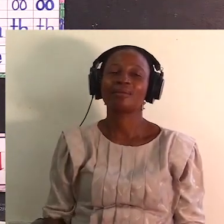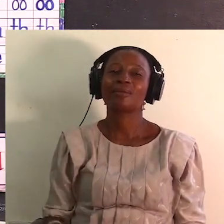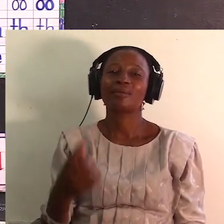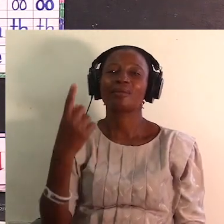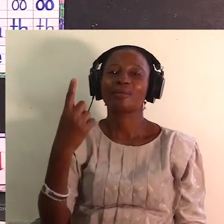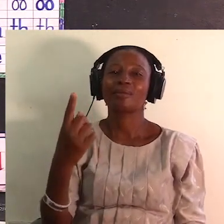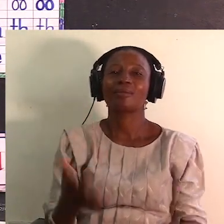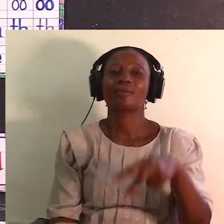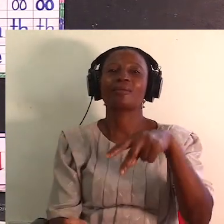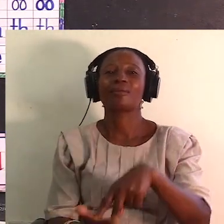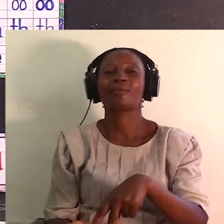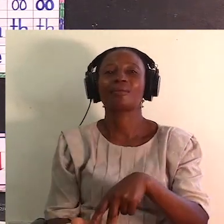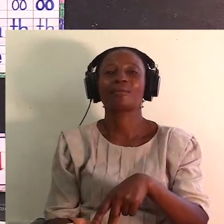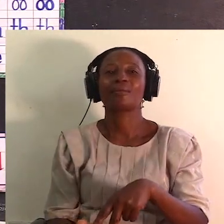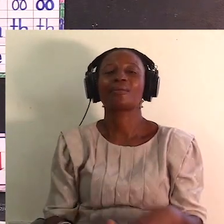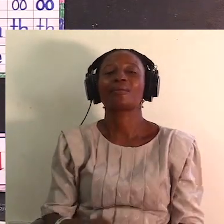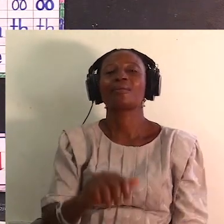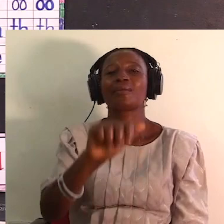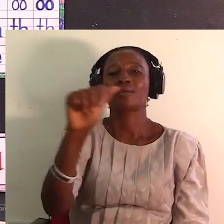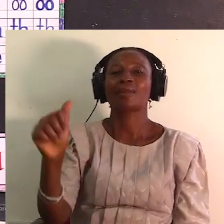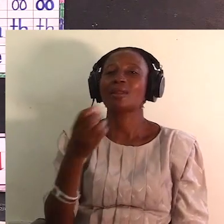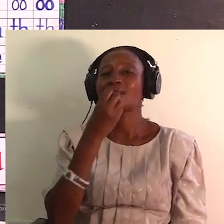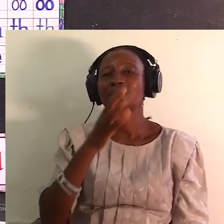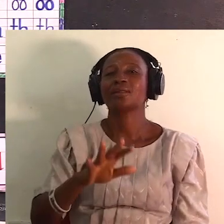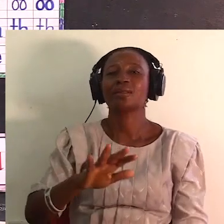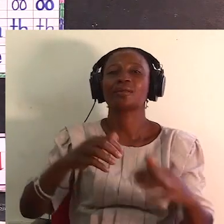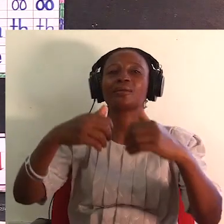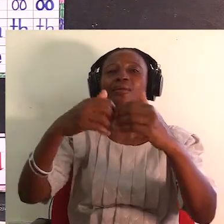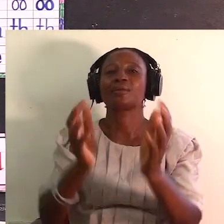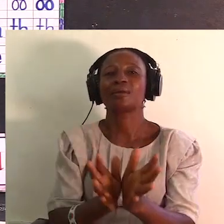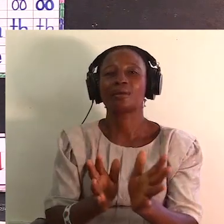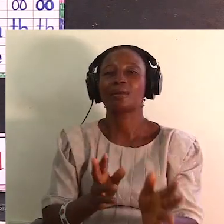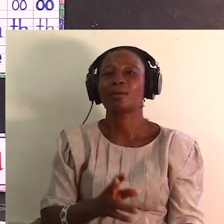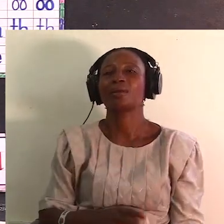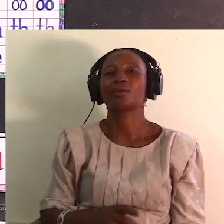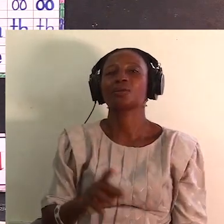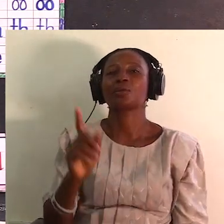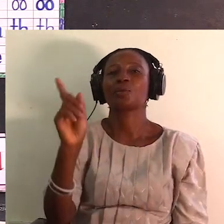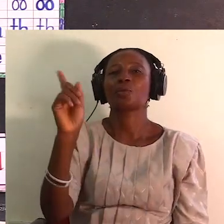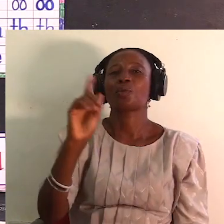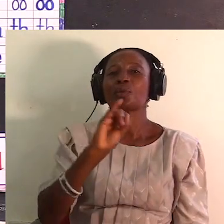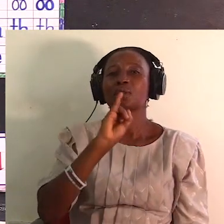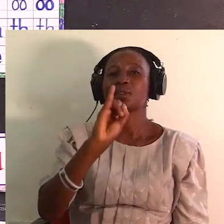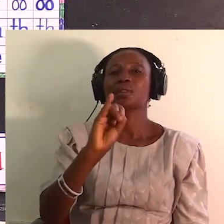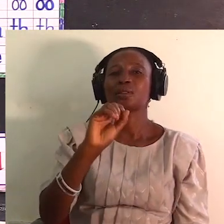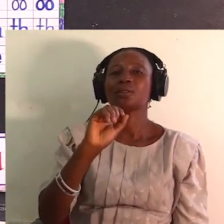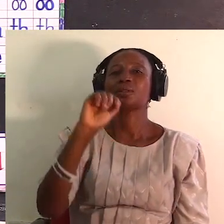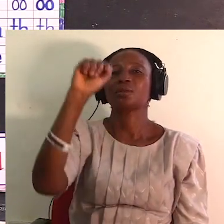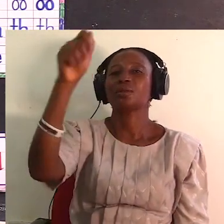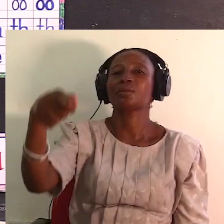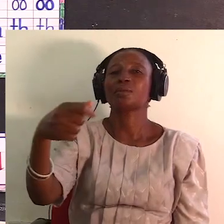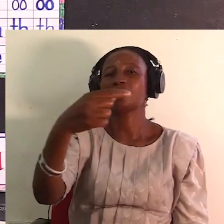one of you will stand and tell the whole class who you are using the